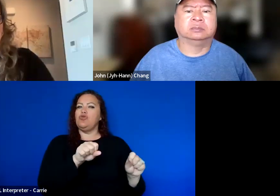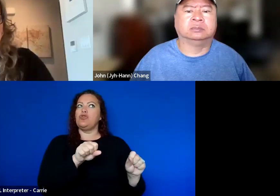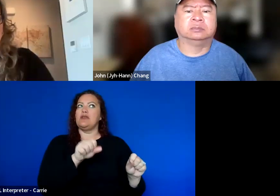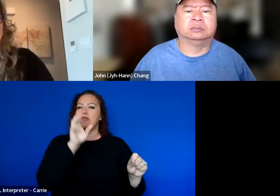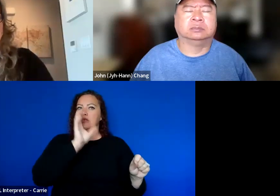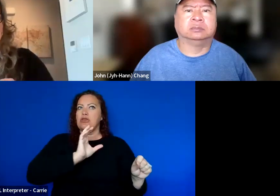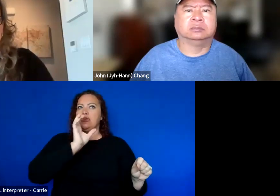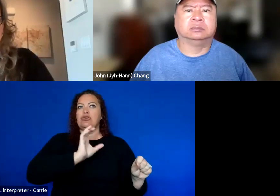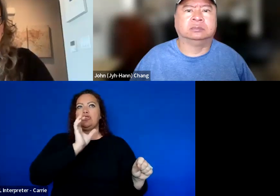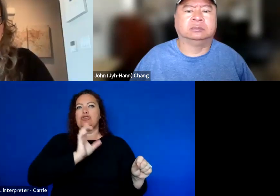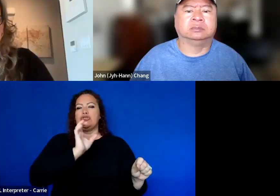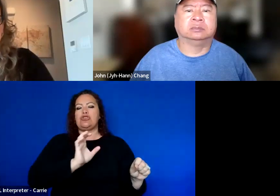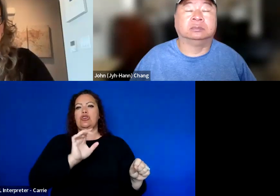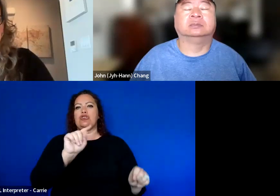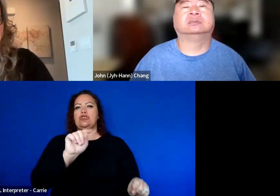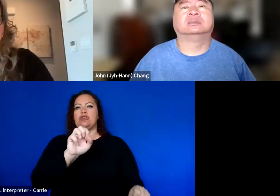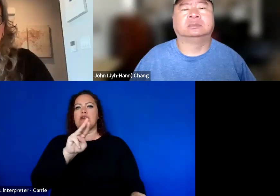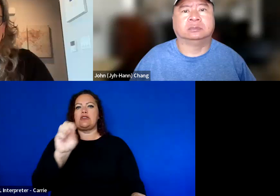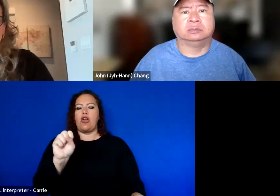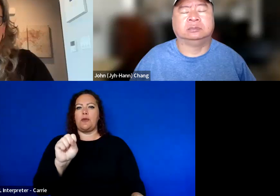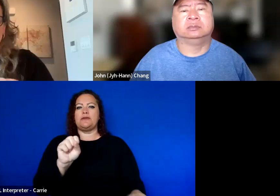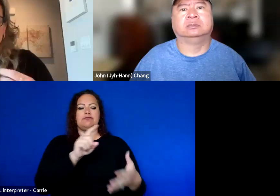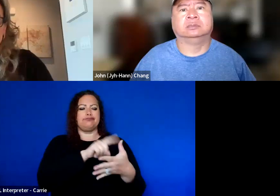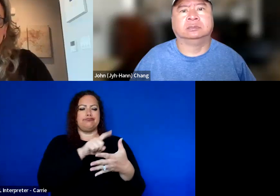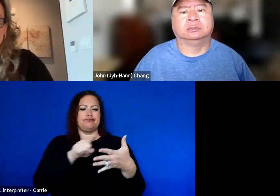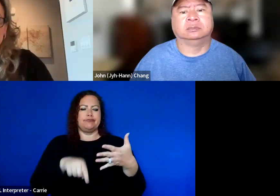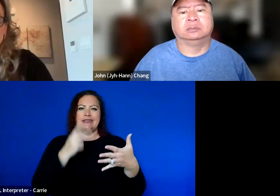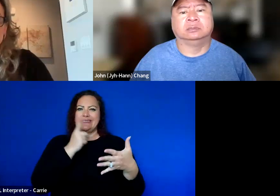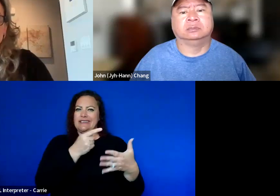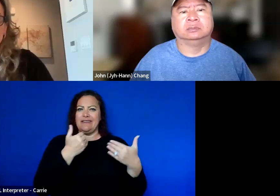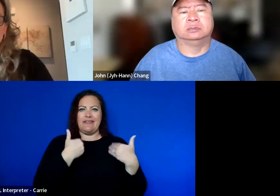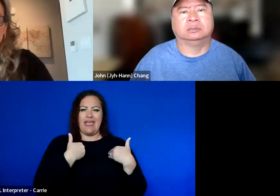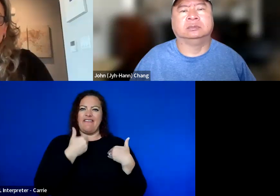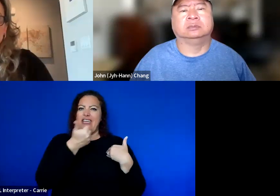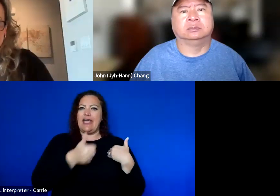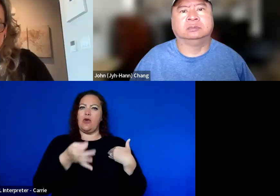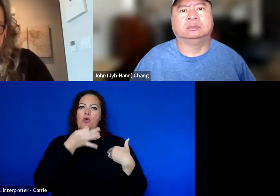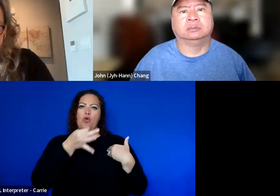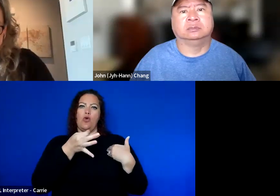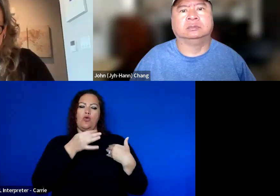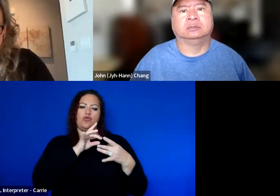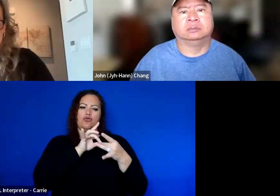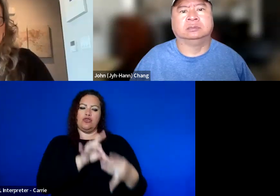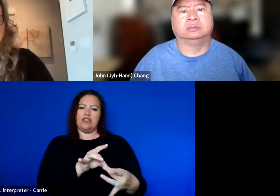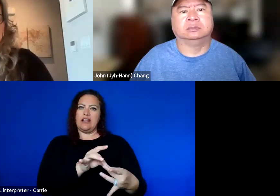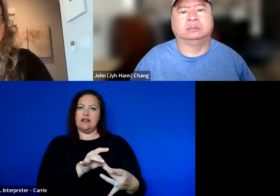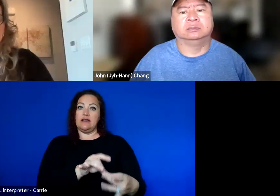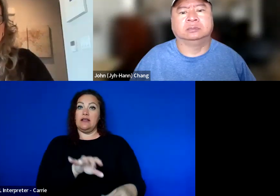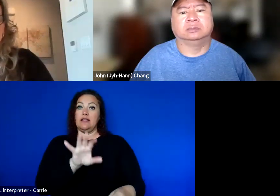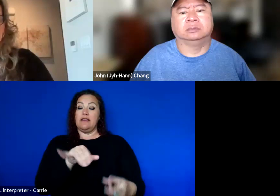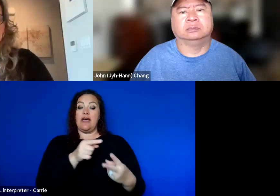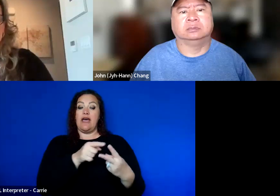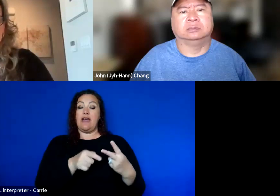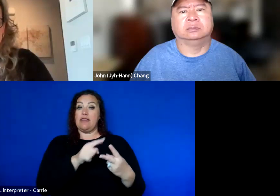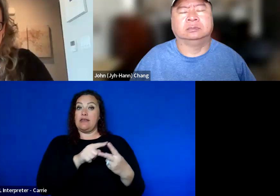search terms to see if they have any expertise that would be related. The two sources that